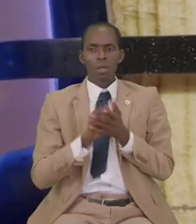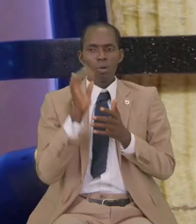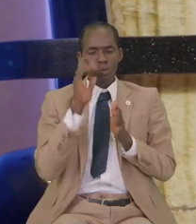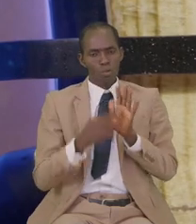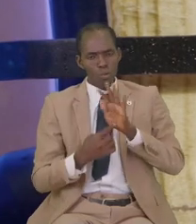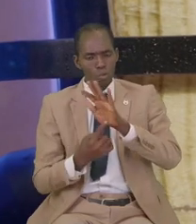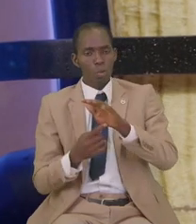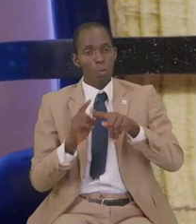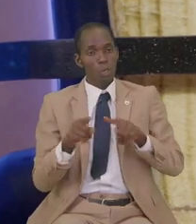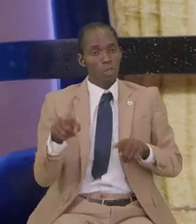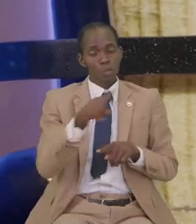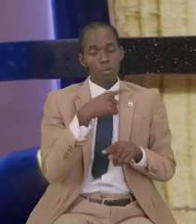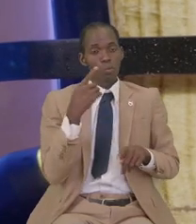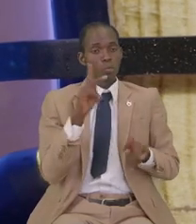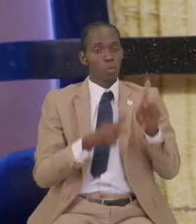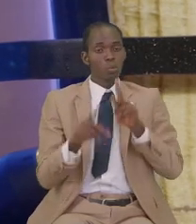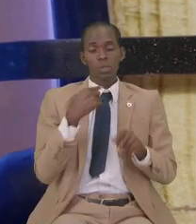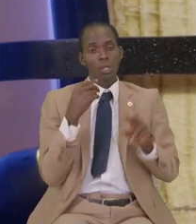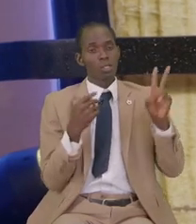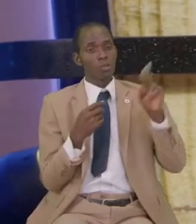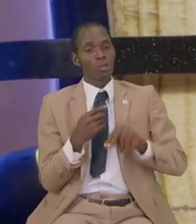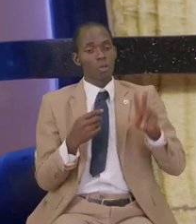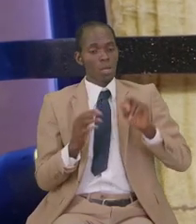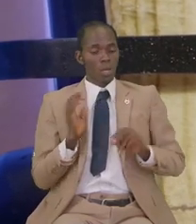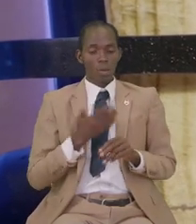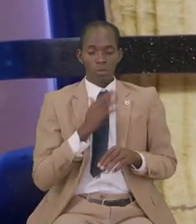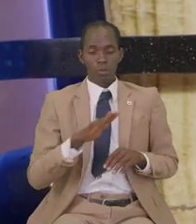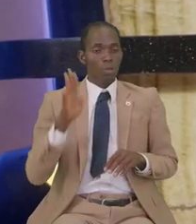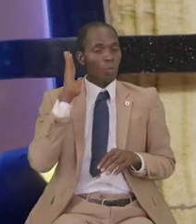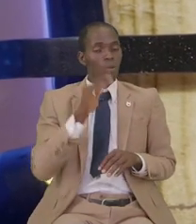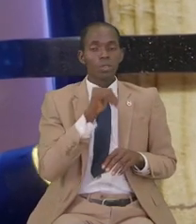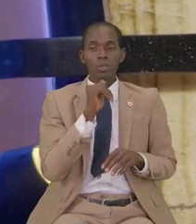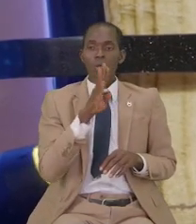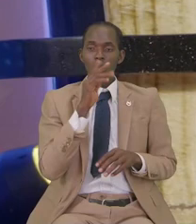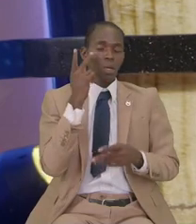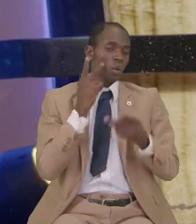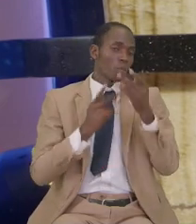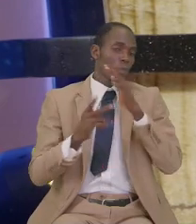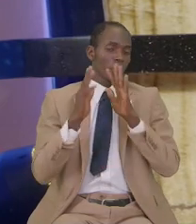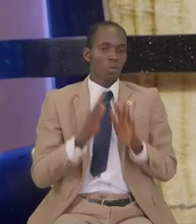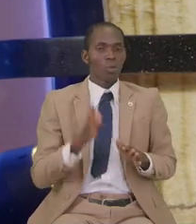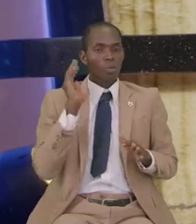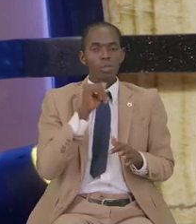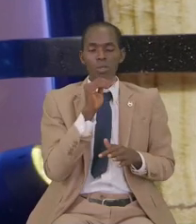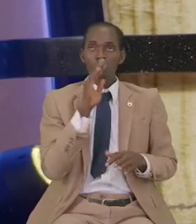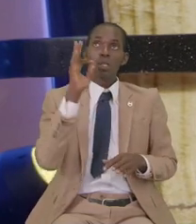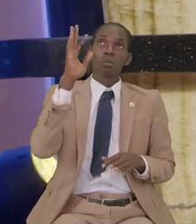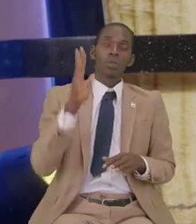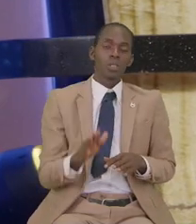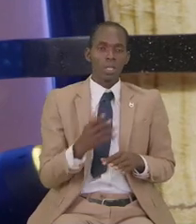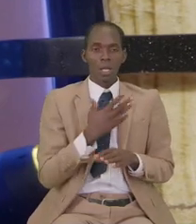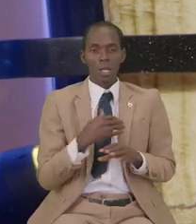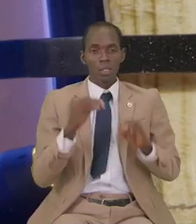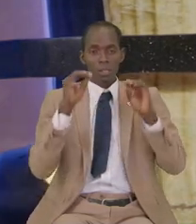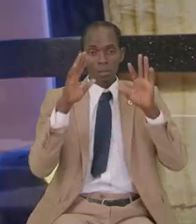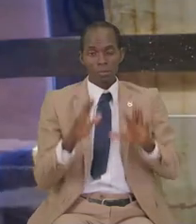revelation. But you said, no, no, our children will not be prophets, will not be preachers, will not be pastors. Look at verse